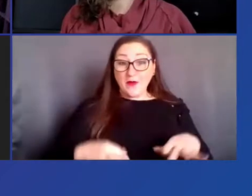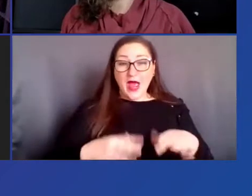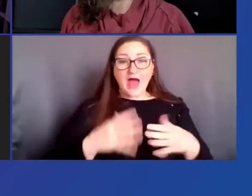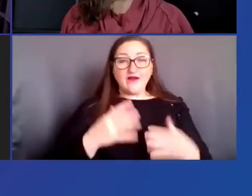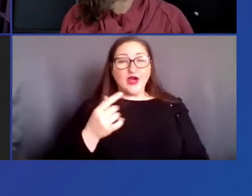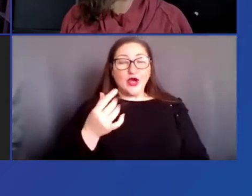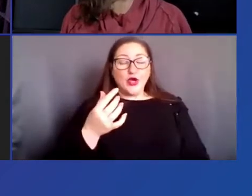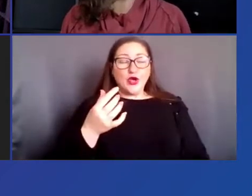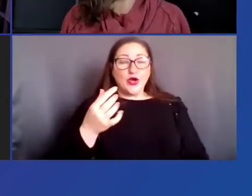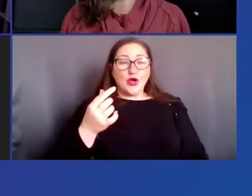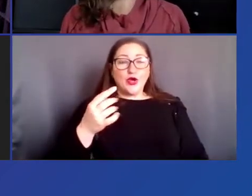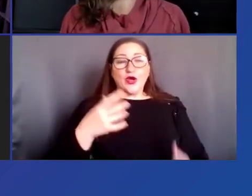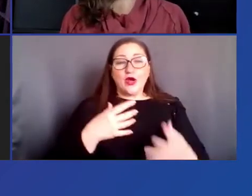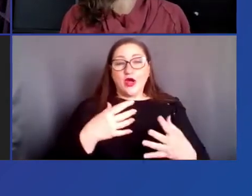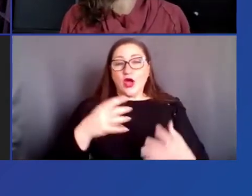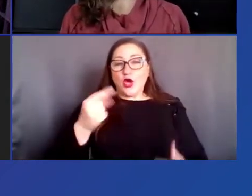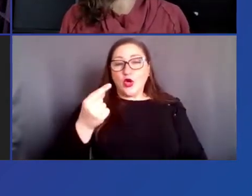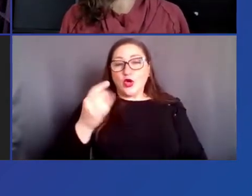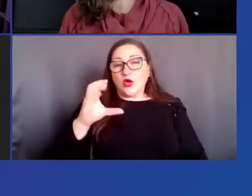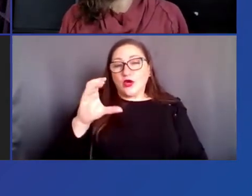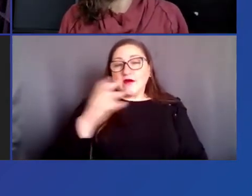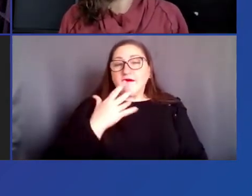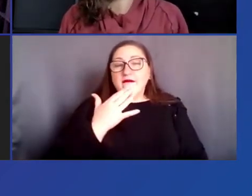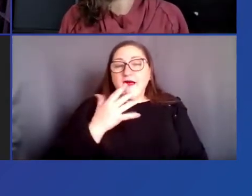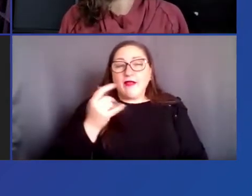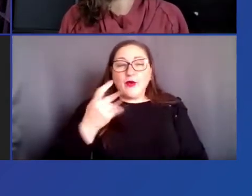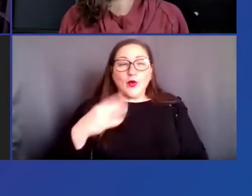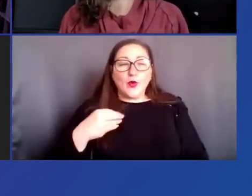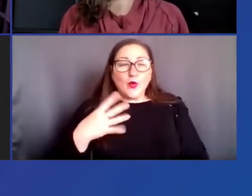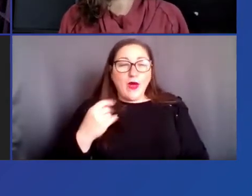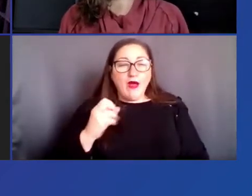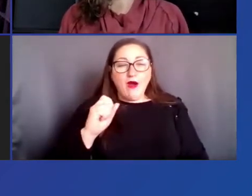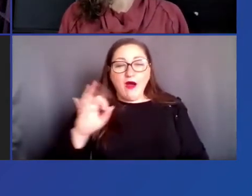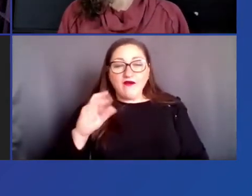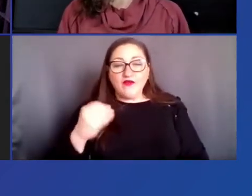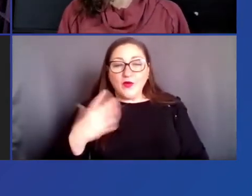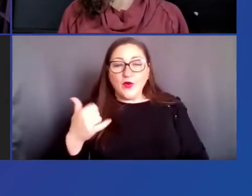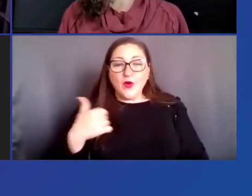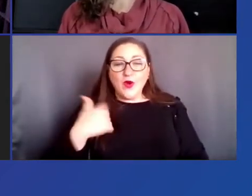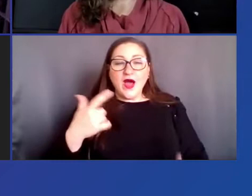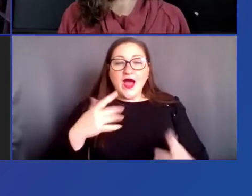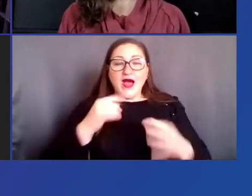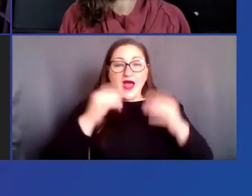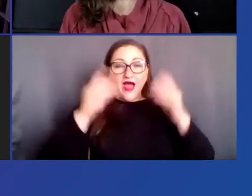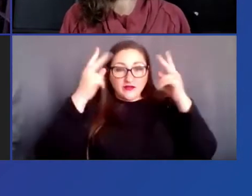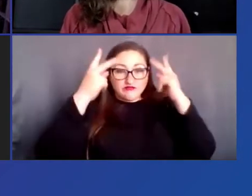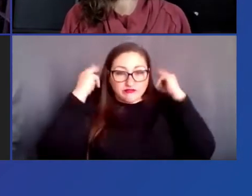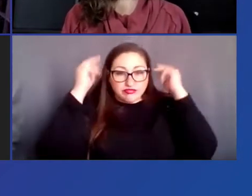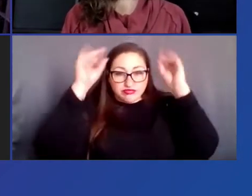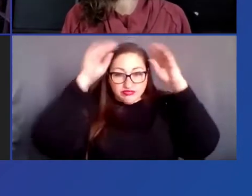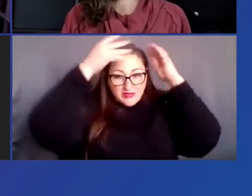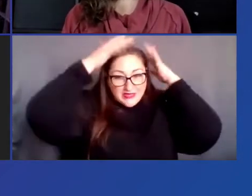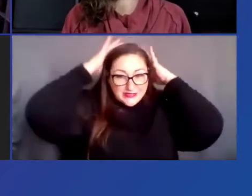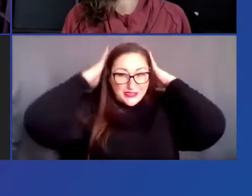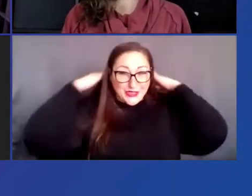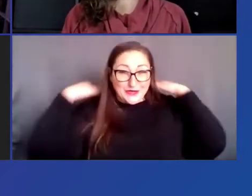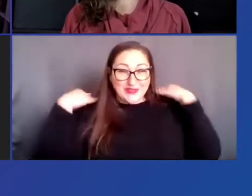button down. I have black hair, a little messy up top from my own haircut, little mullety in the back